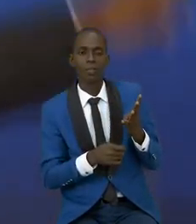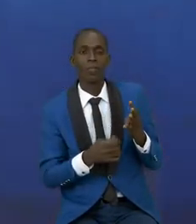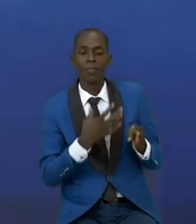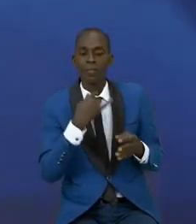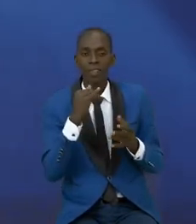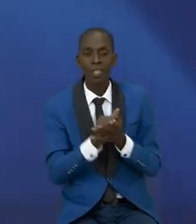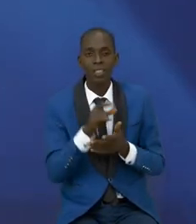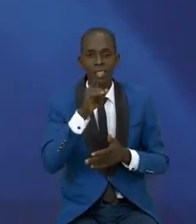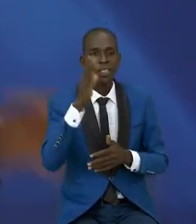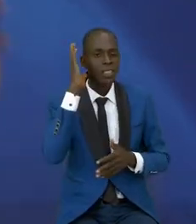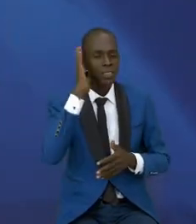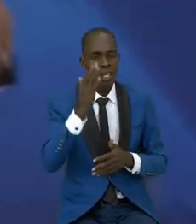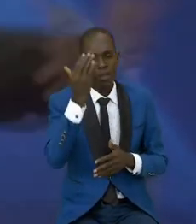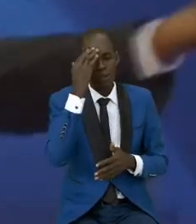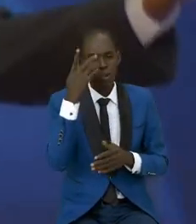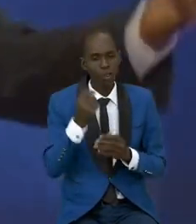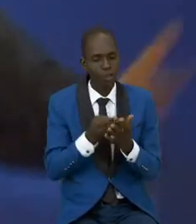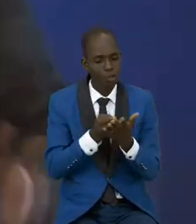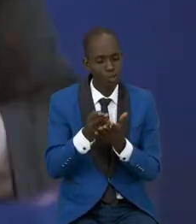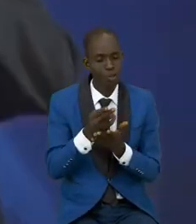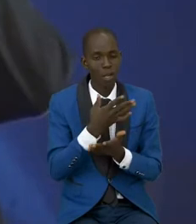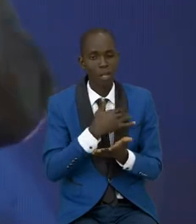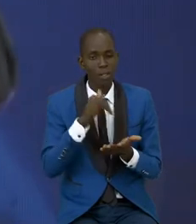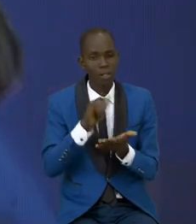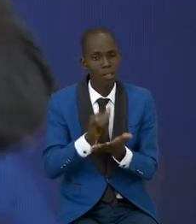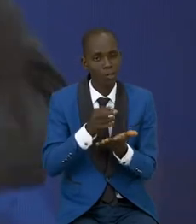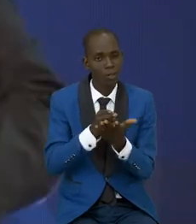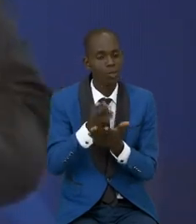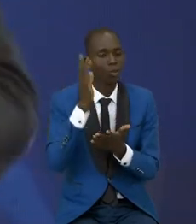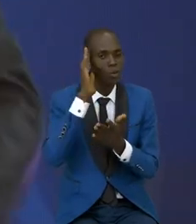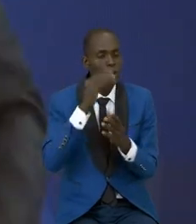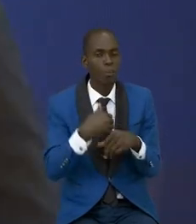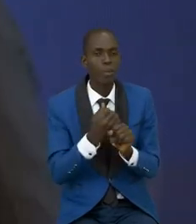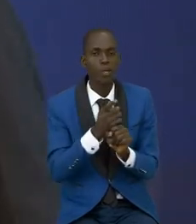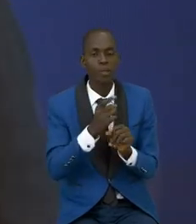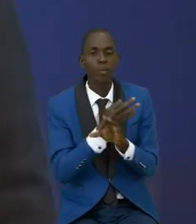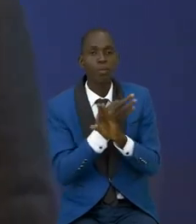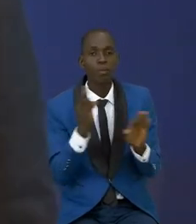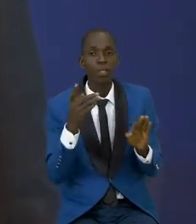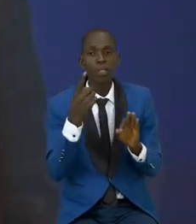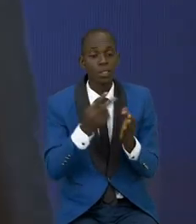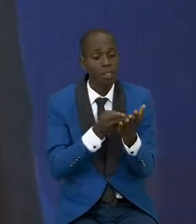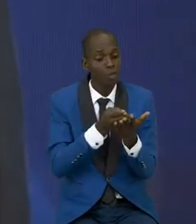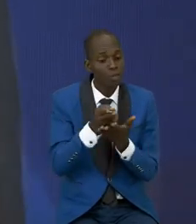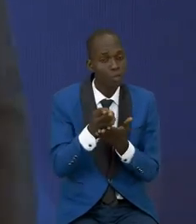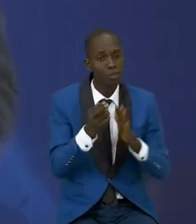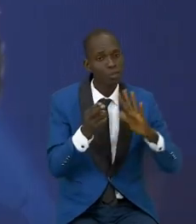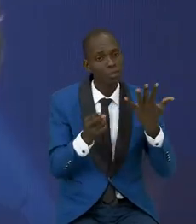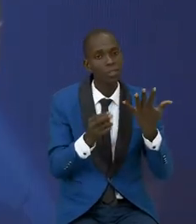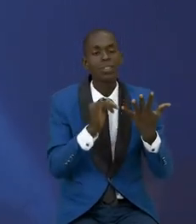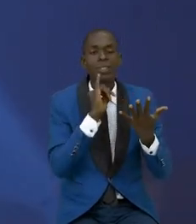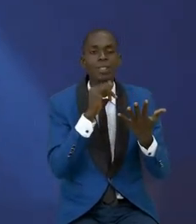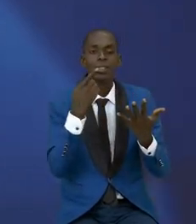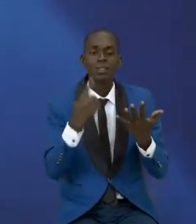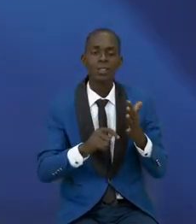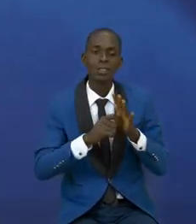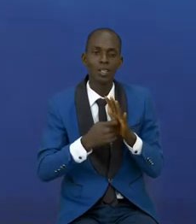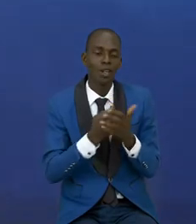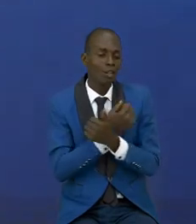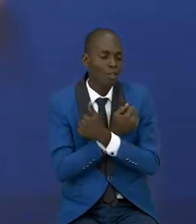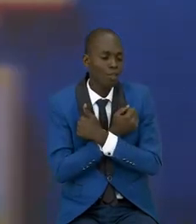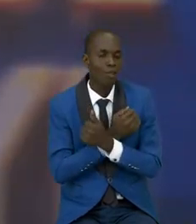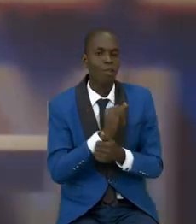the truth, and the truth shall make you free. The truth is the key. Love is